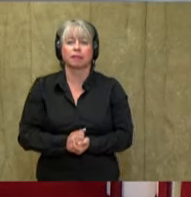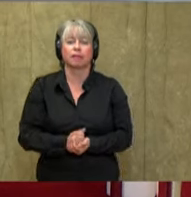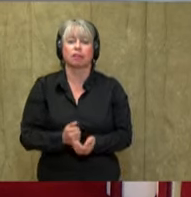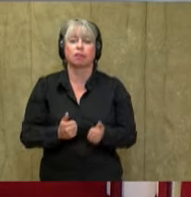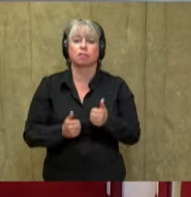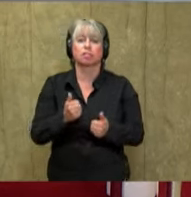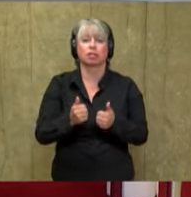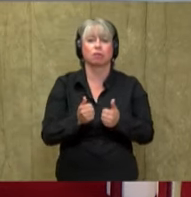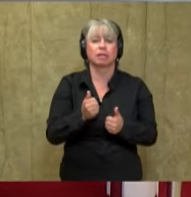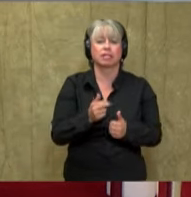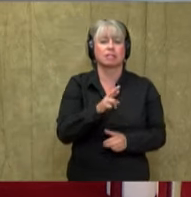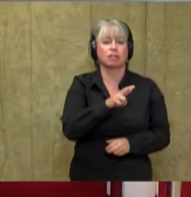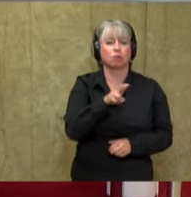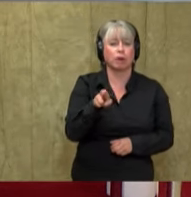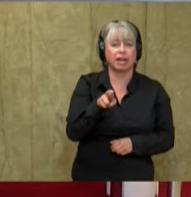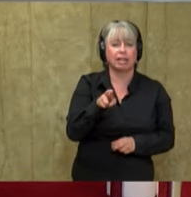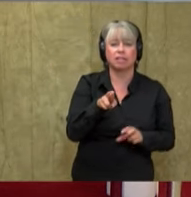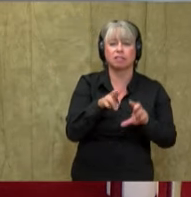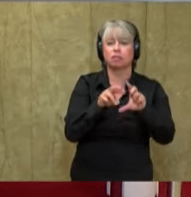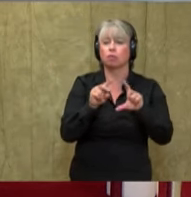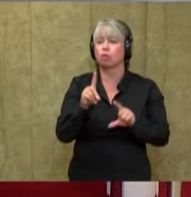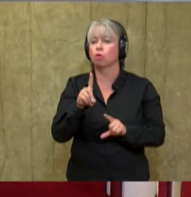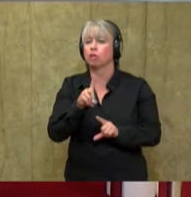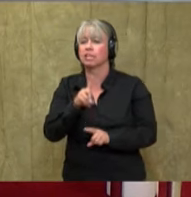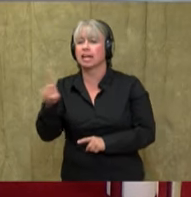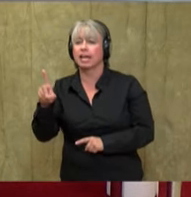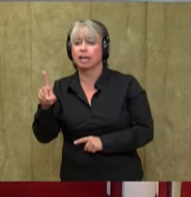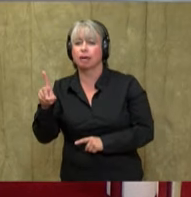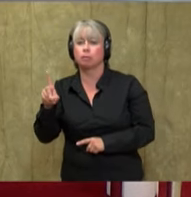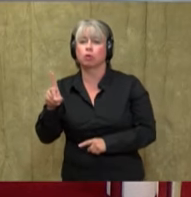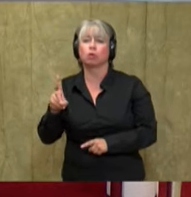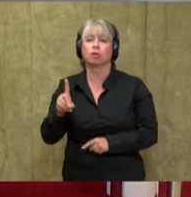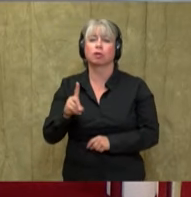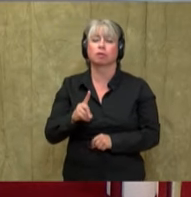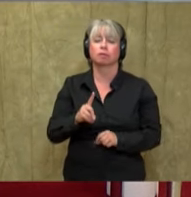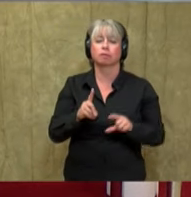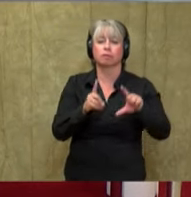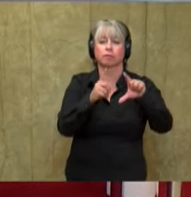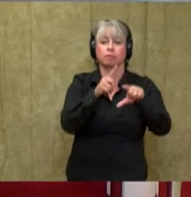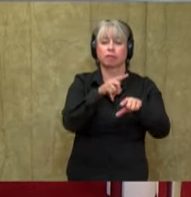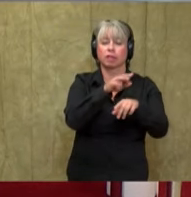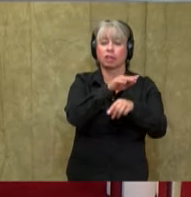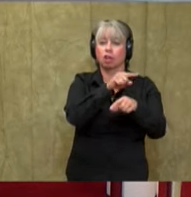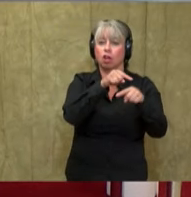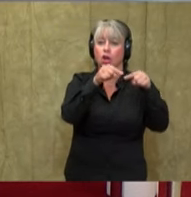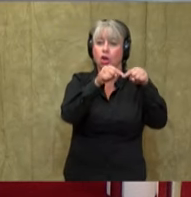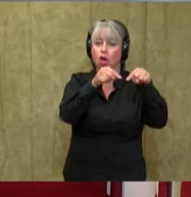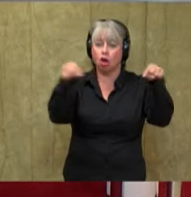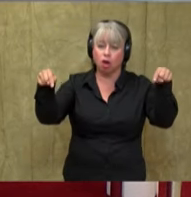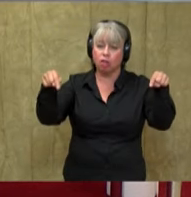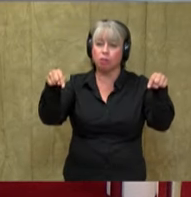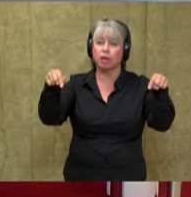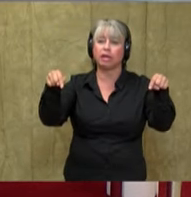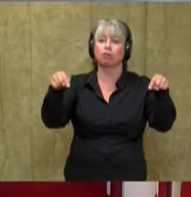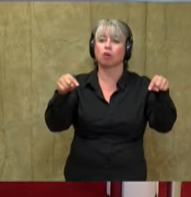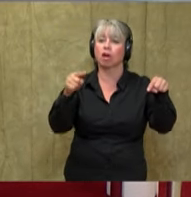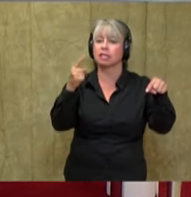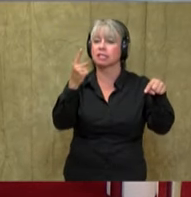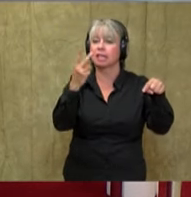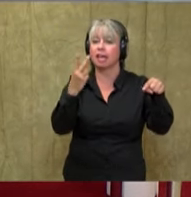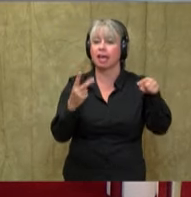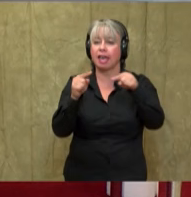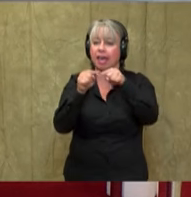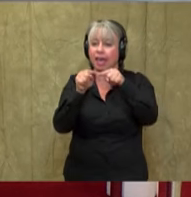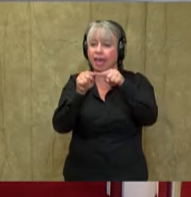our radius? That's right, this is our diameter. All the way across is diameter, halfway across is